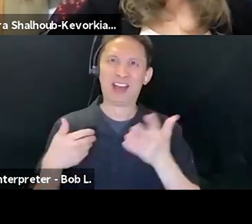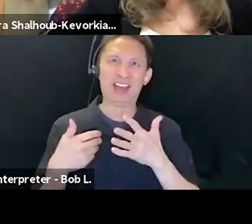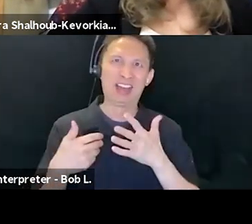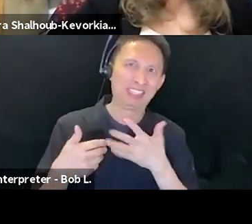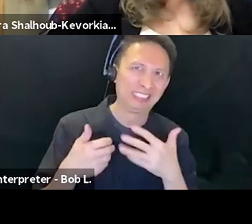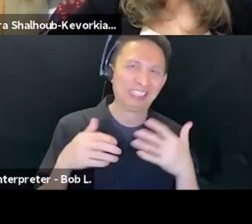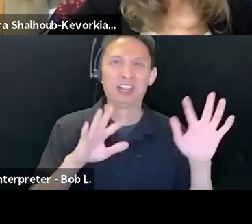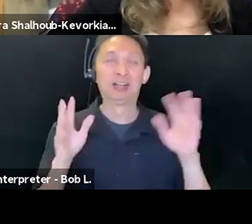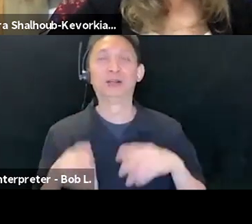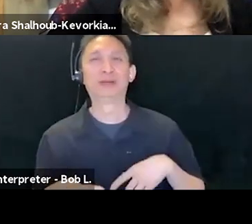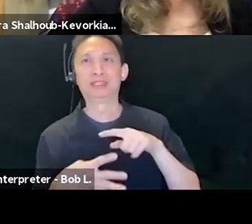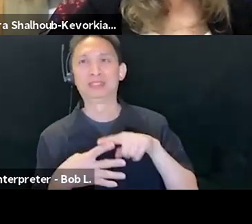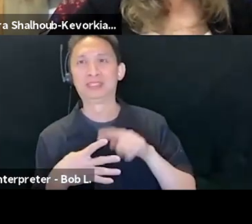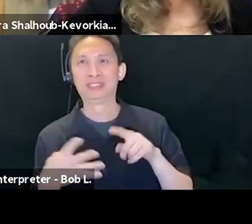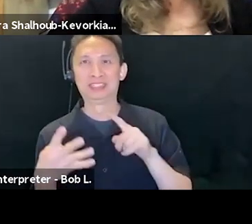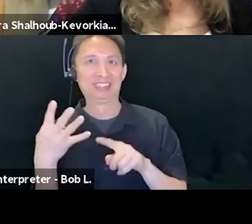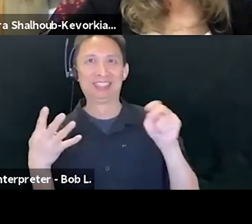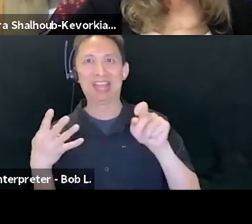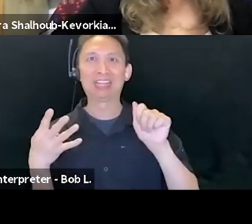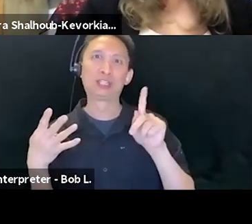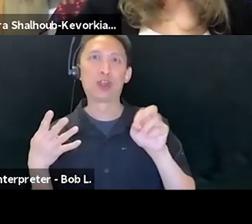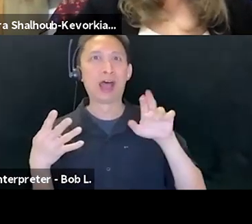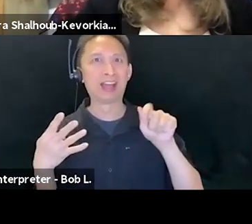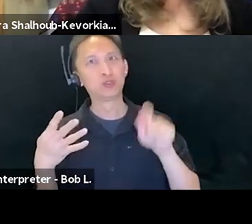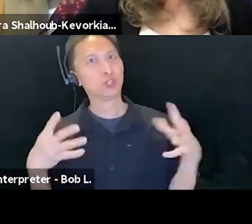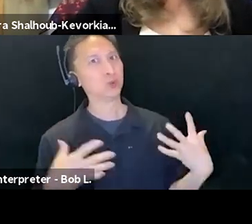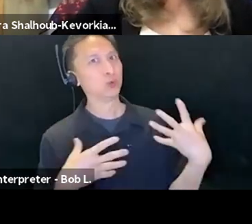I mean, Nadia, you're going to have, it's all going down to you. So I guess you're, good luck.